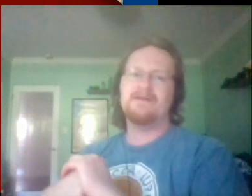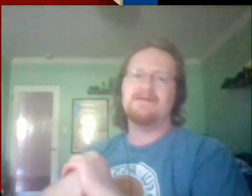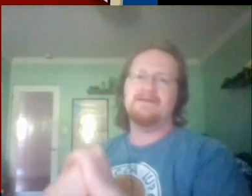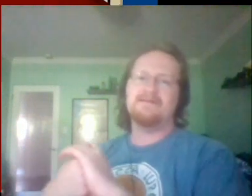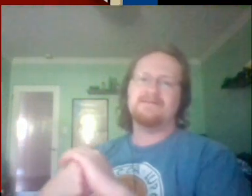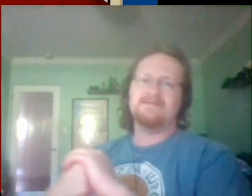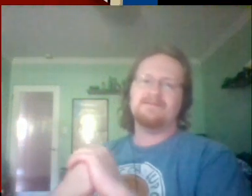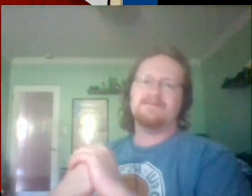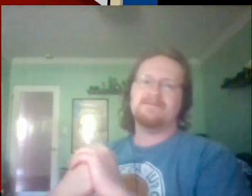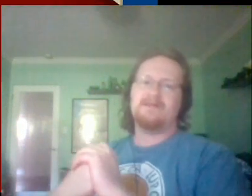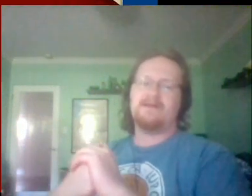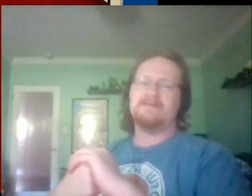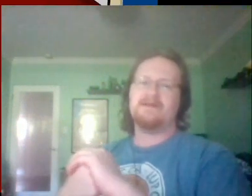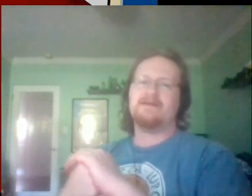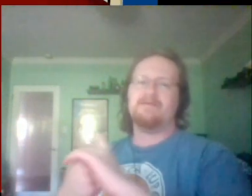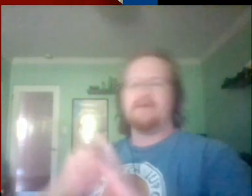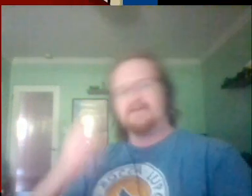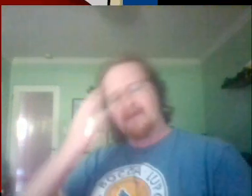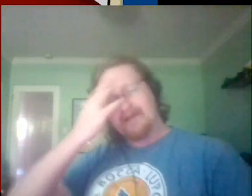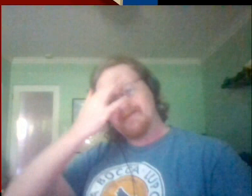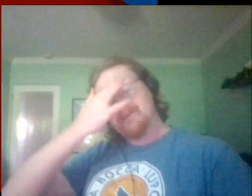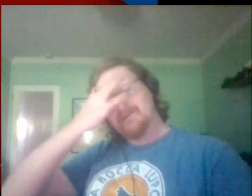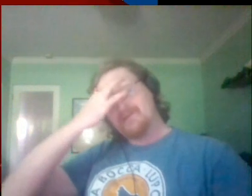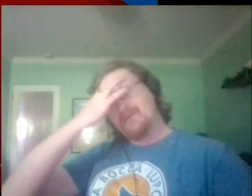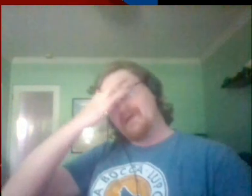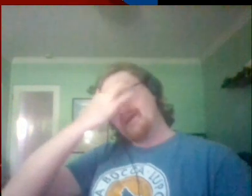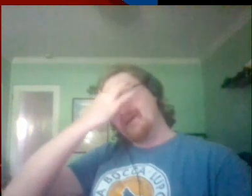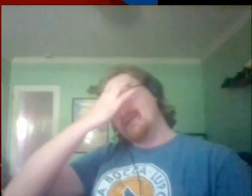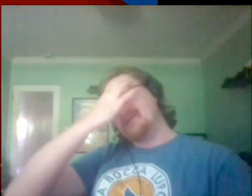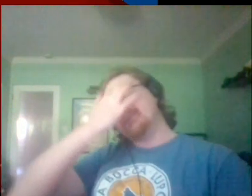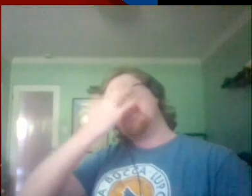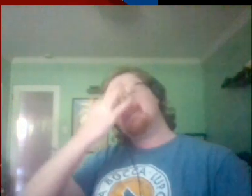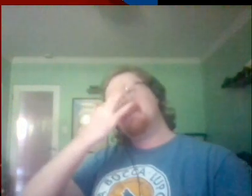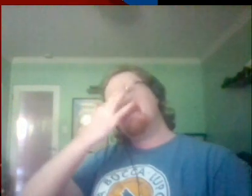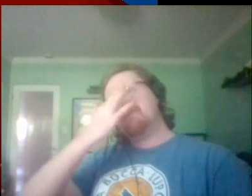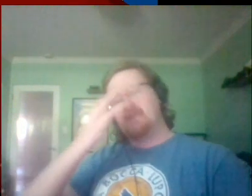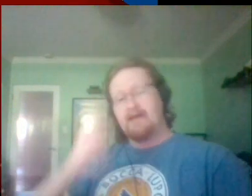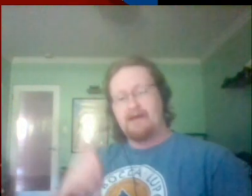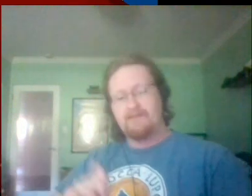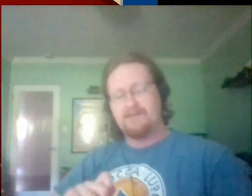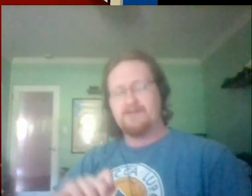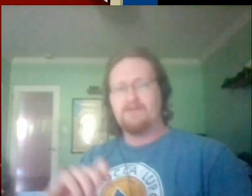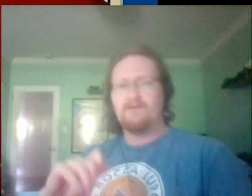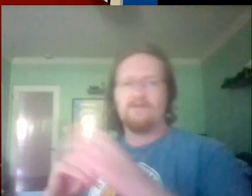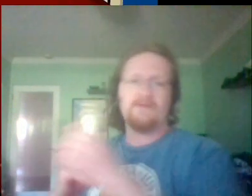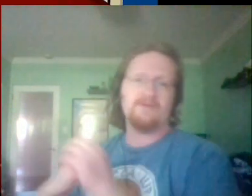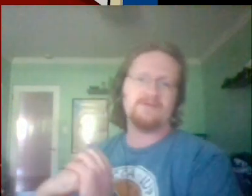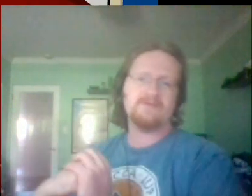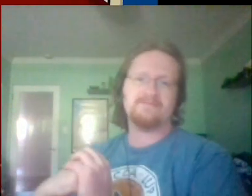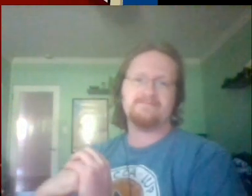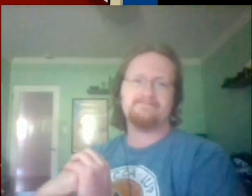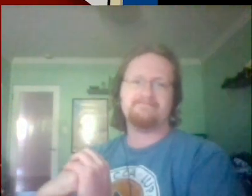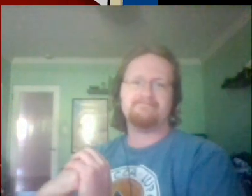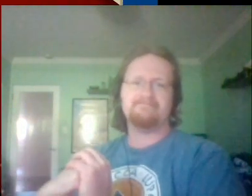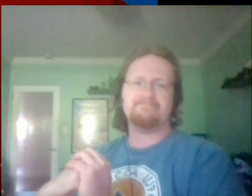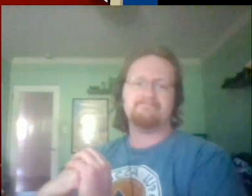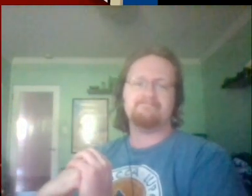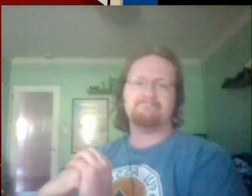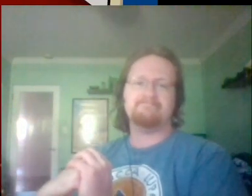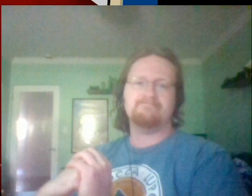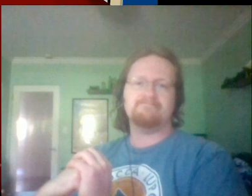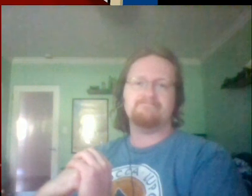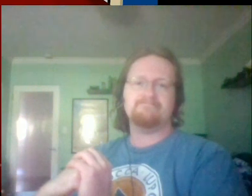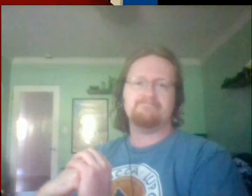something Completely unrelated I'm not Strong Badia doesn't EVEN have it's own local news Throwing together